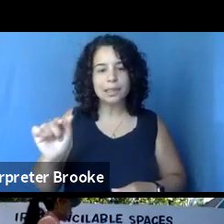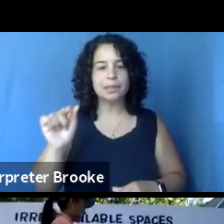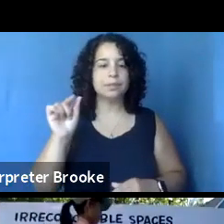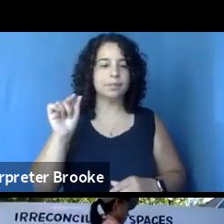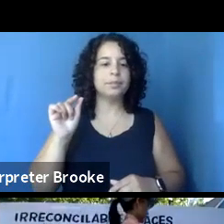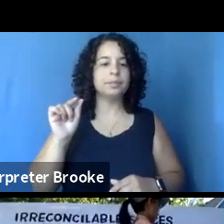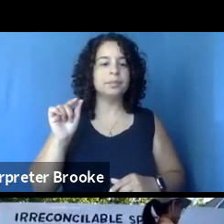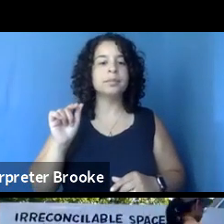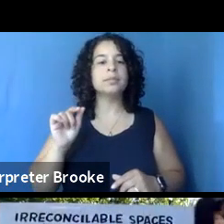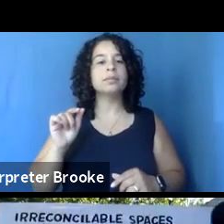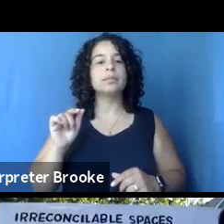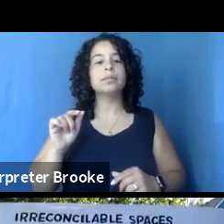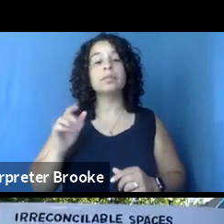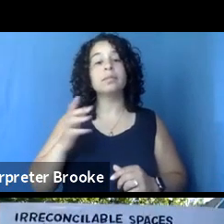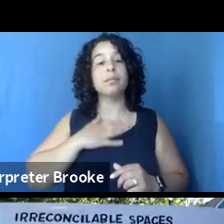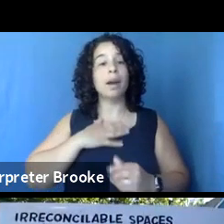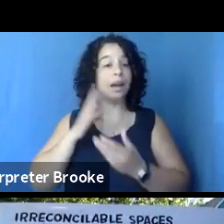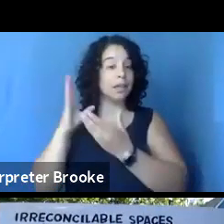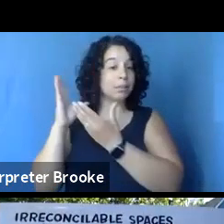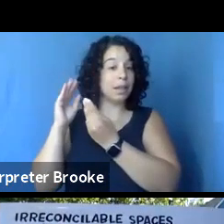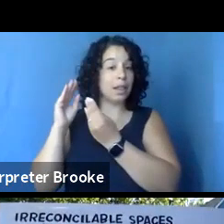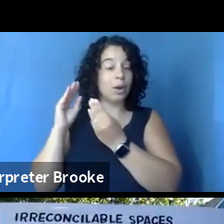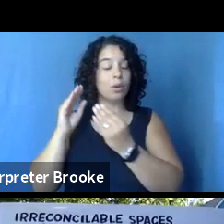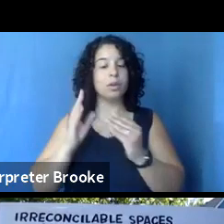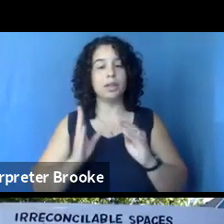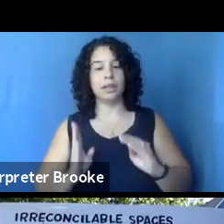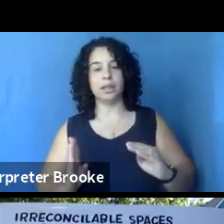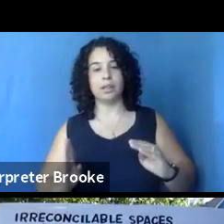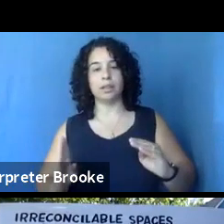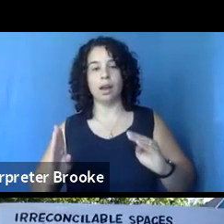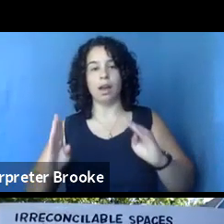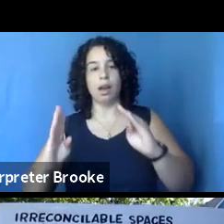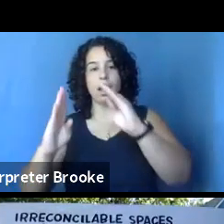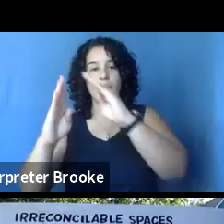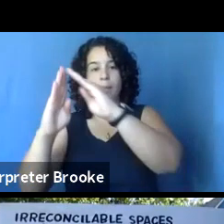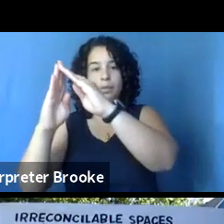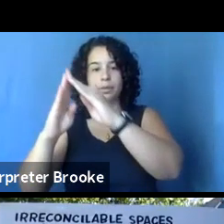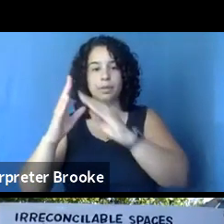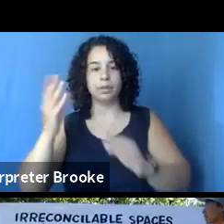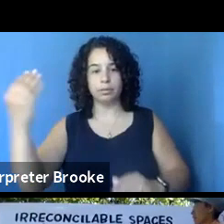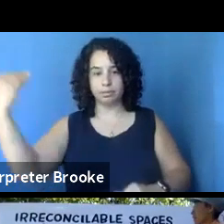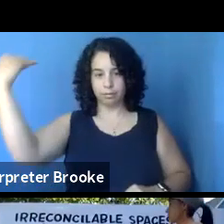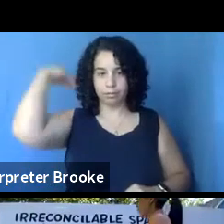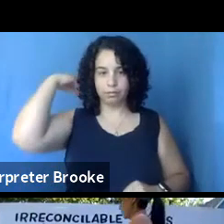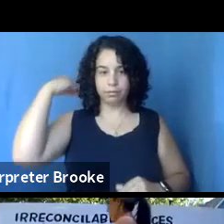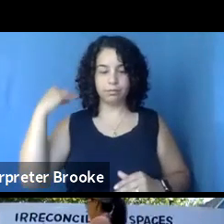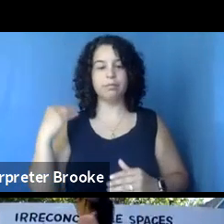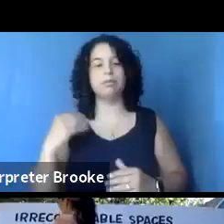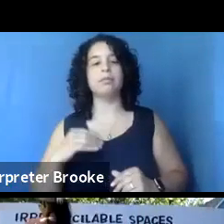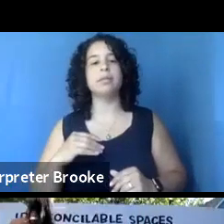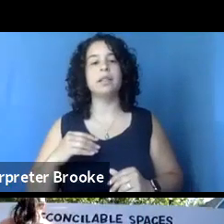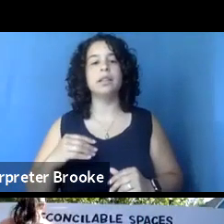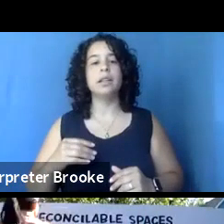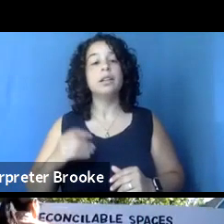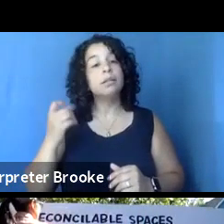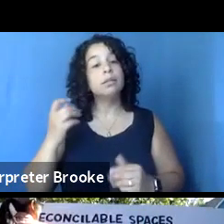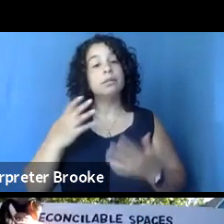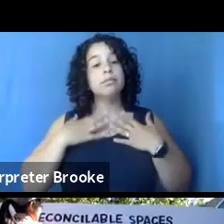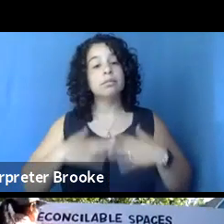have a wedge pillow behind me. I am wearing a blue